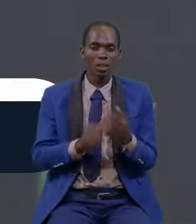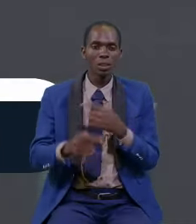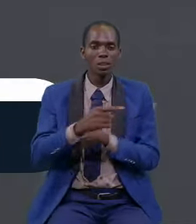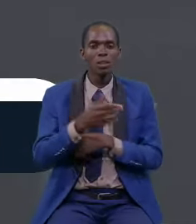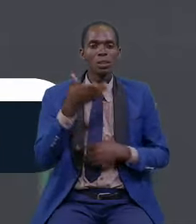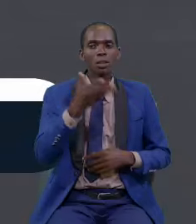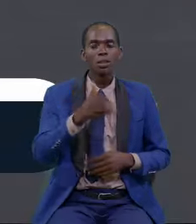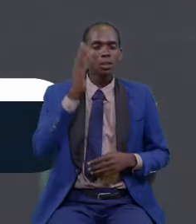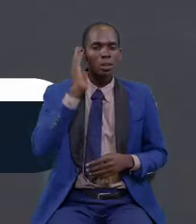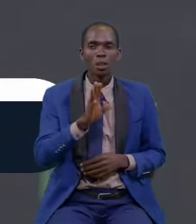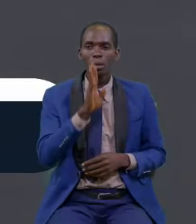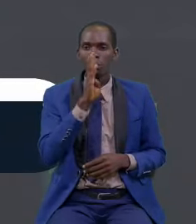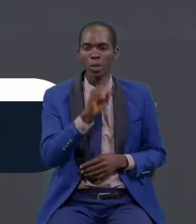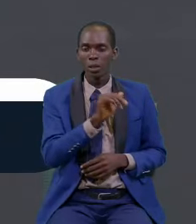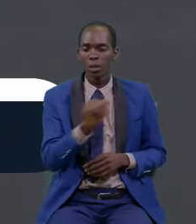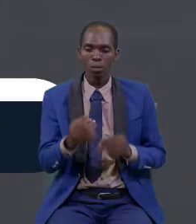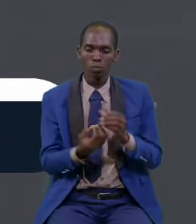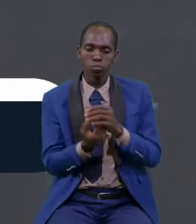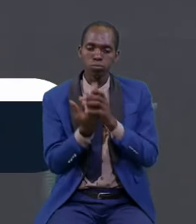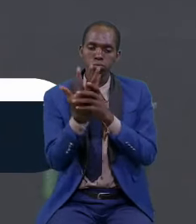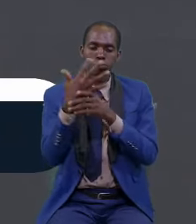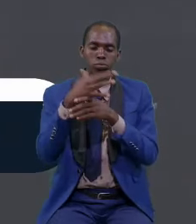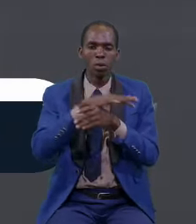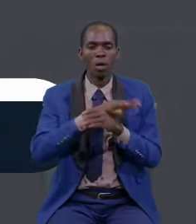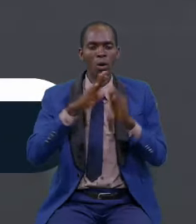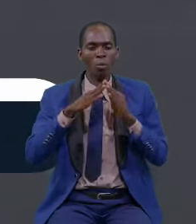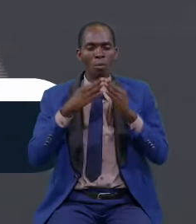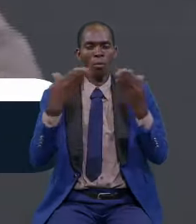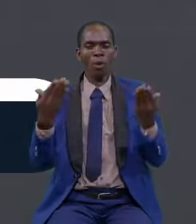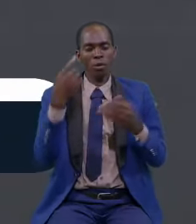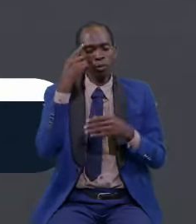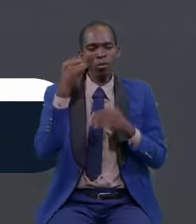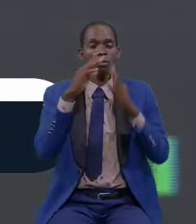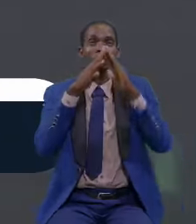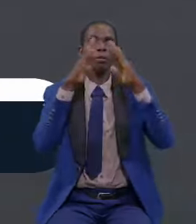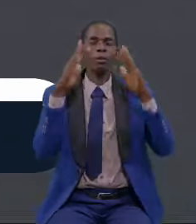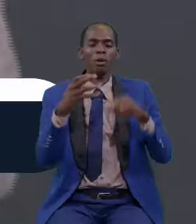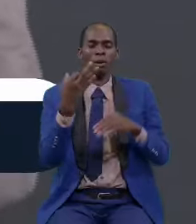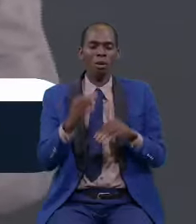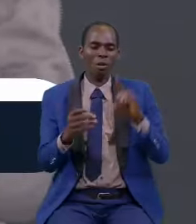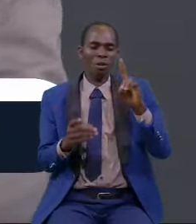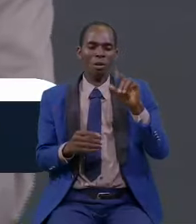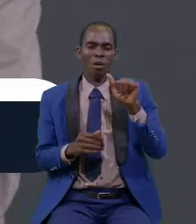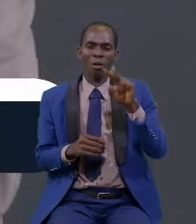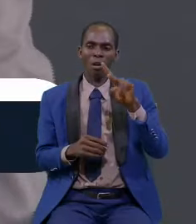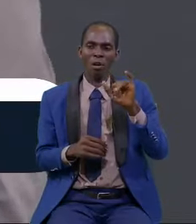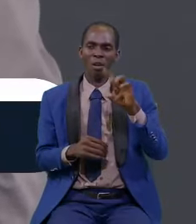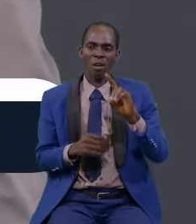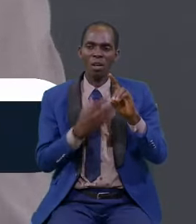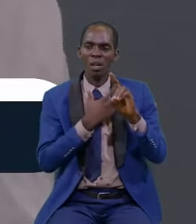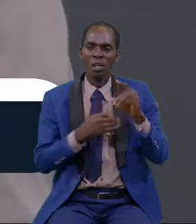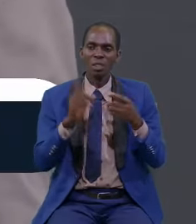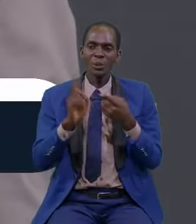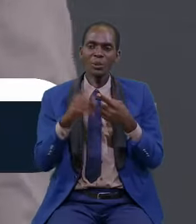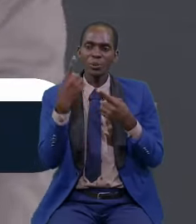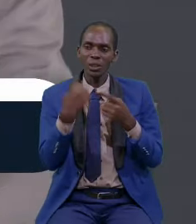fountain opened for the house of David and to the inhabitants